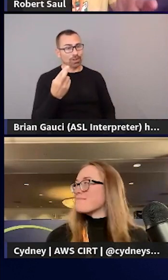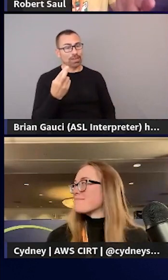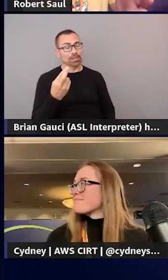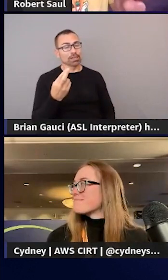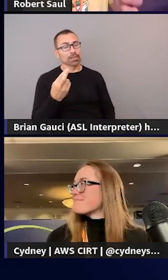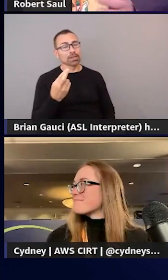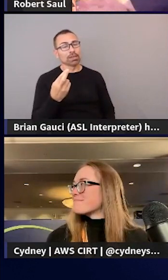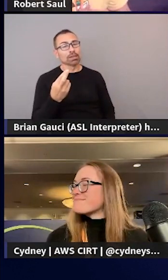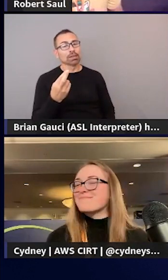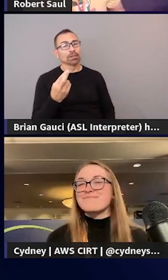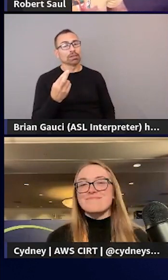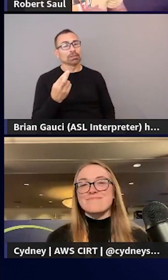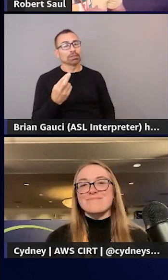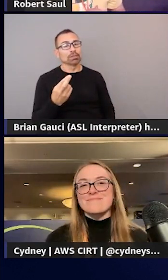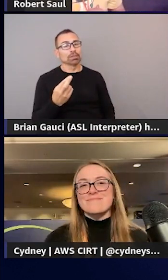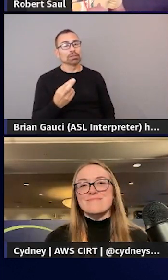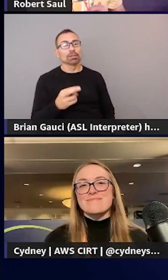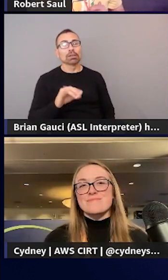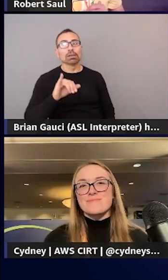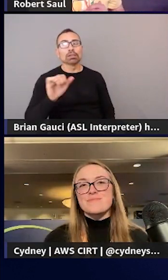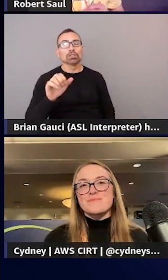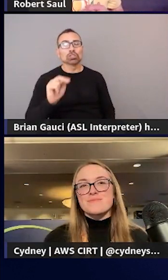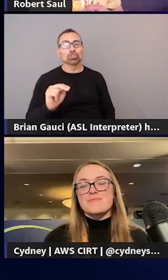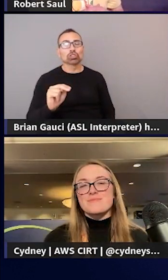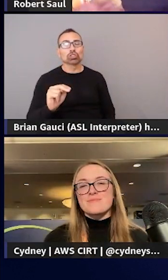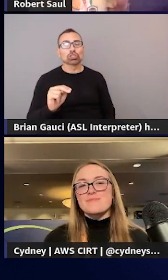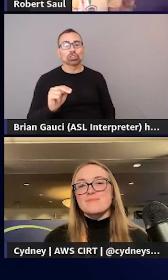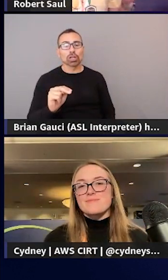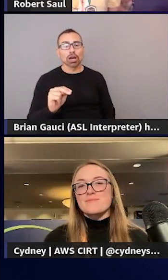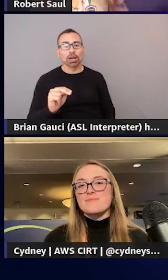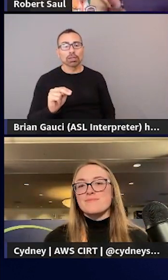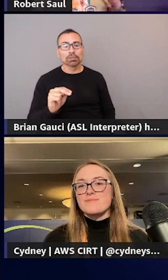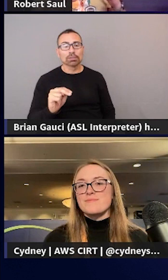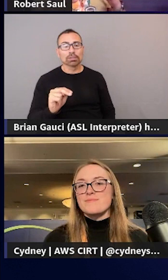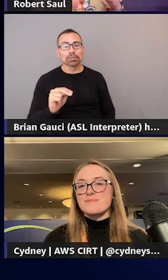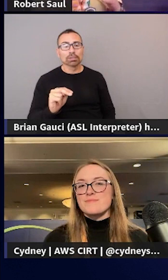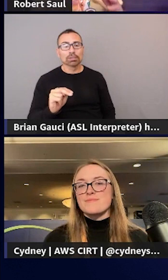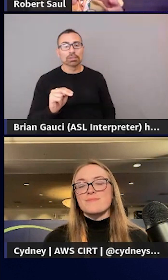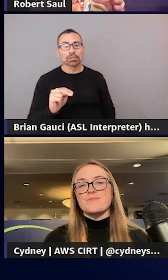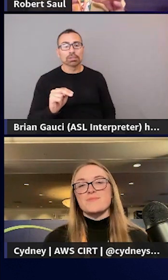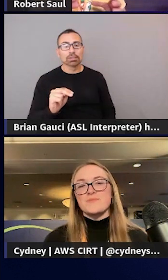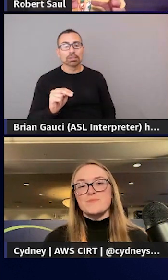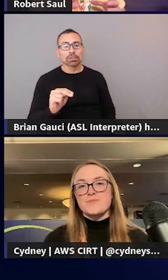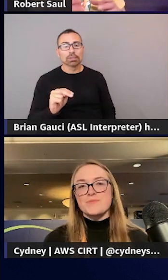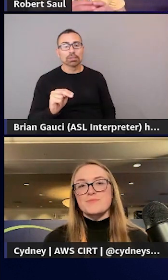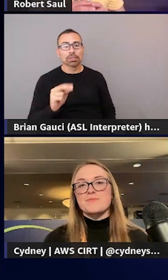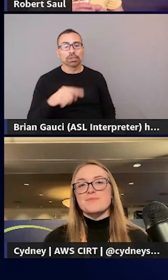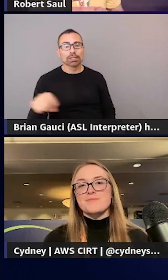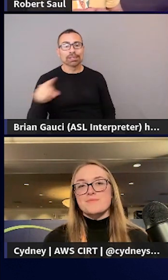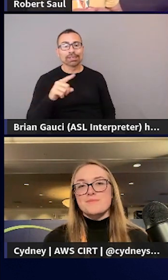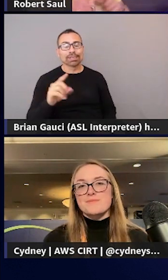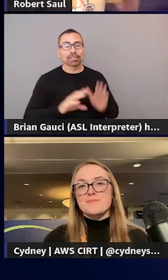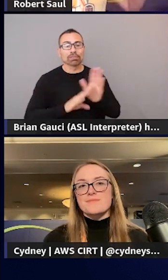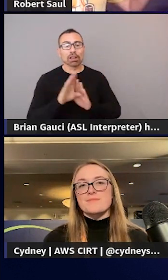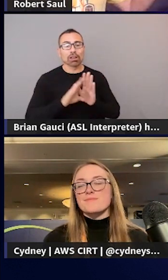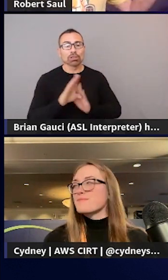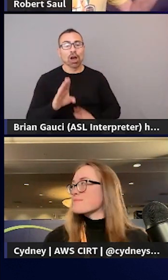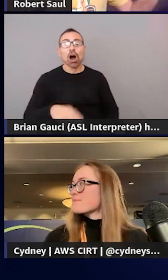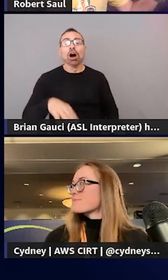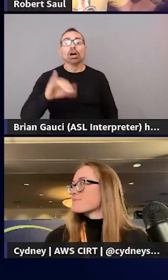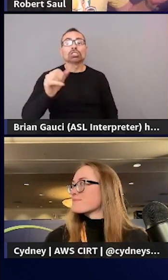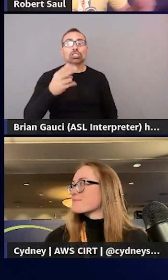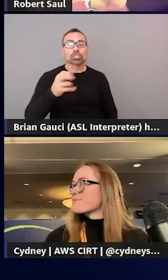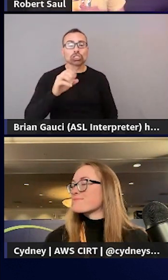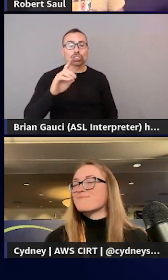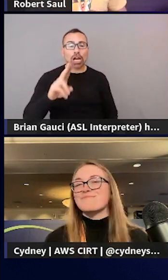call out Josh McKitty. He's the one that actually developed this. No longer part of the immediate family now. Part of our extended